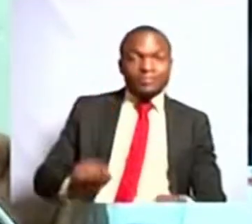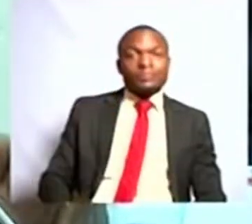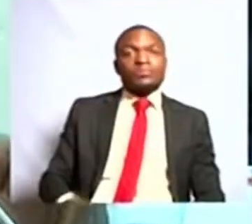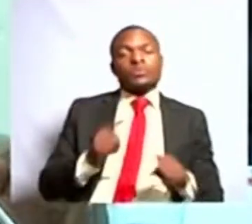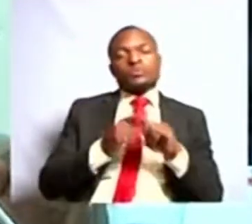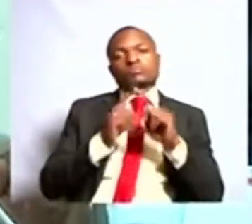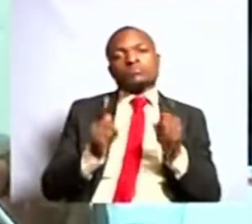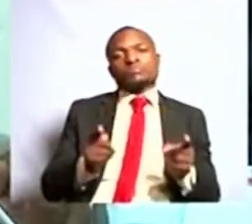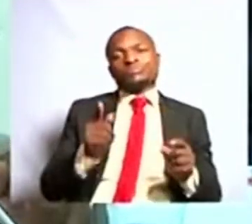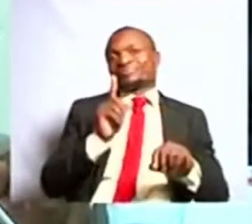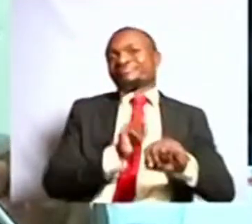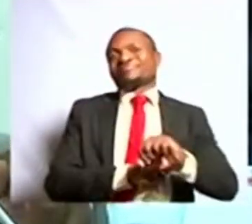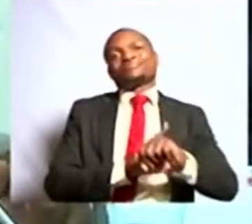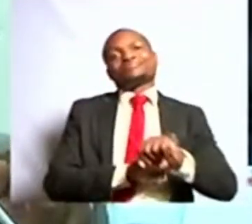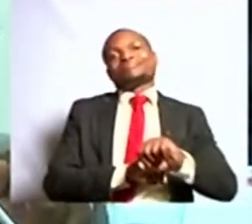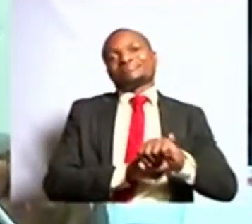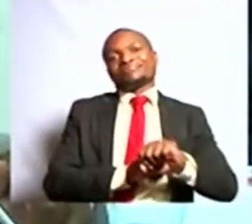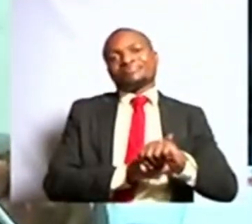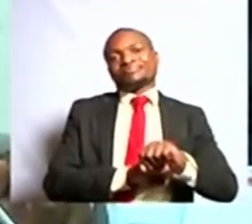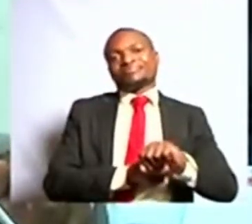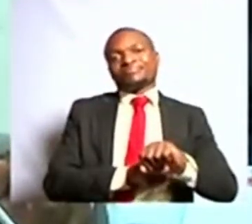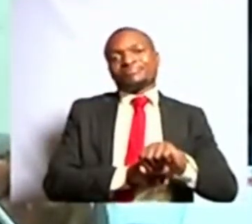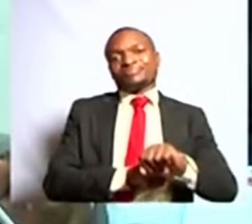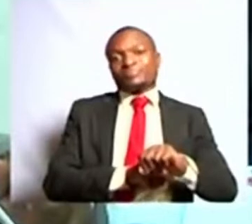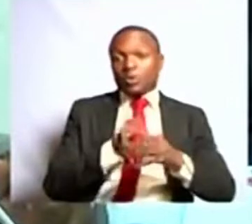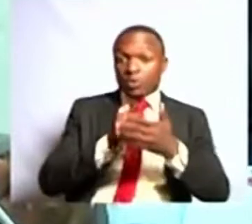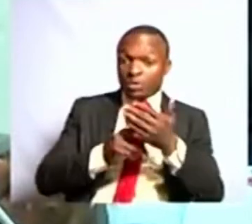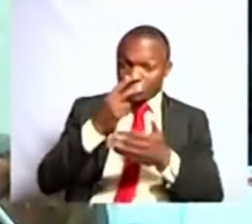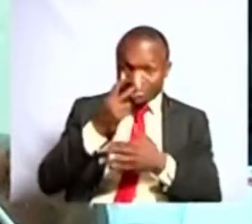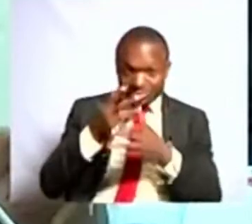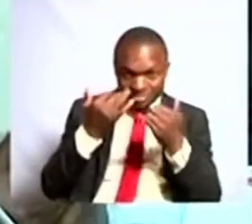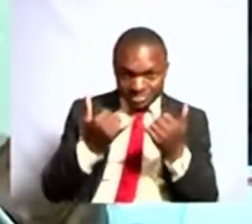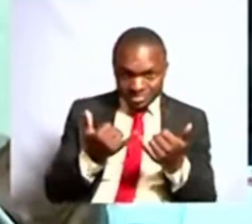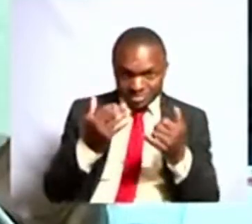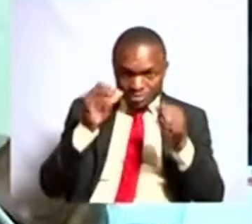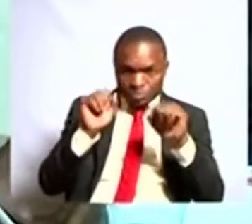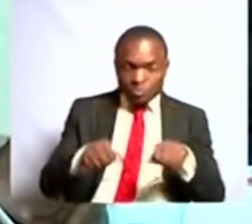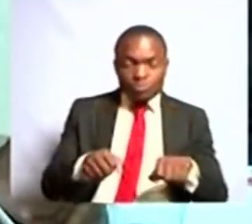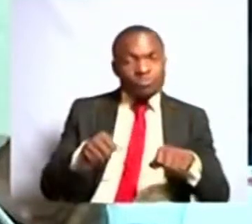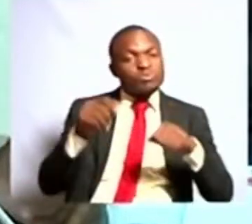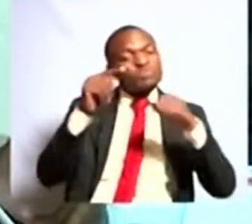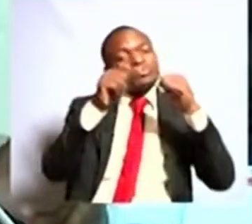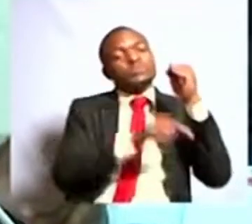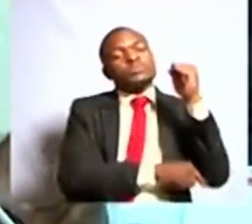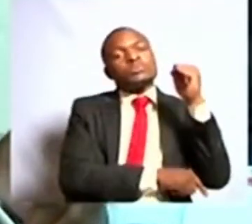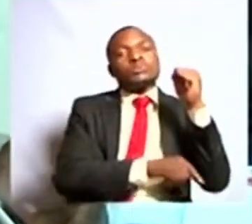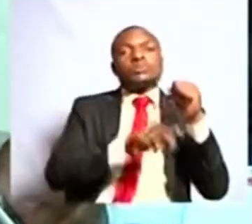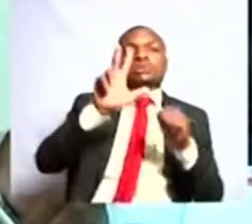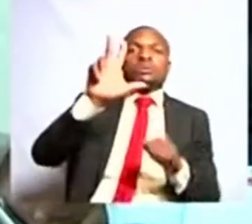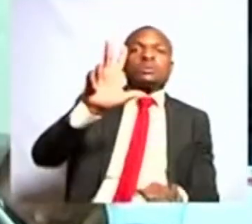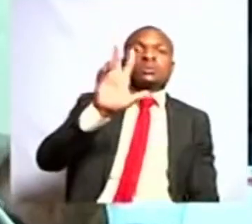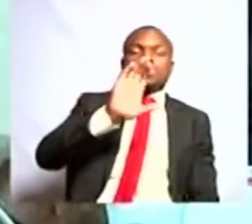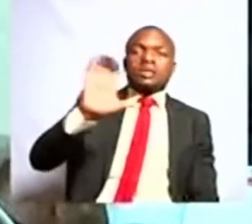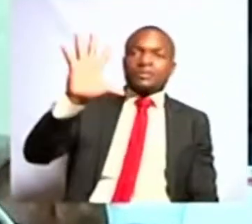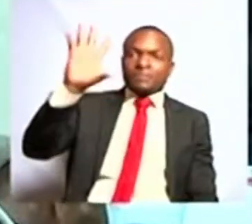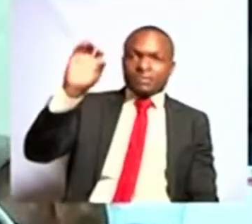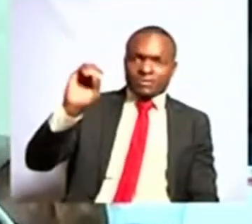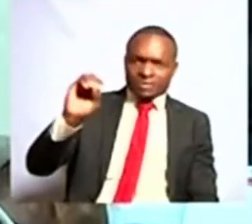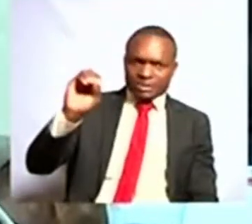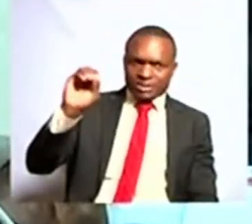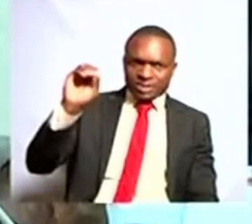But due to time, and what we are seeing now, it may even go beyond 350,000